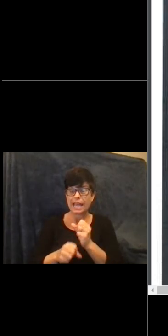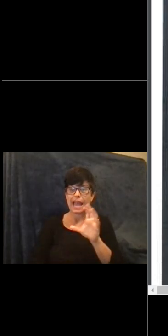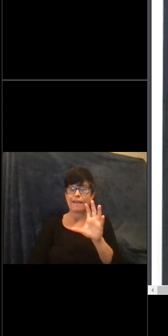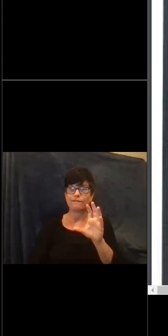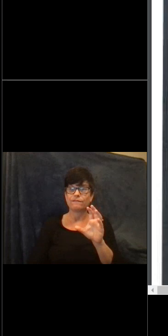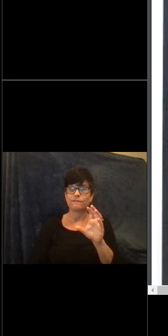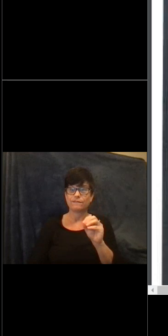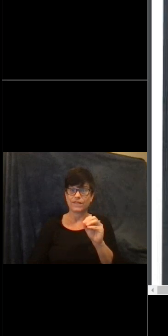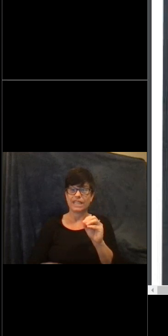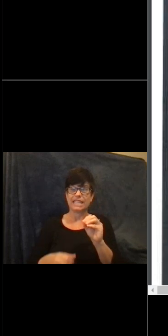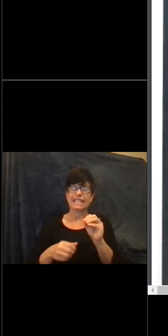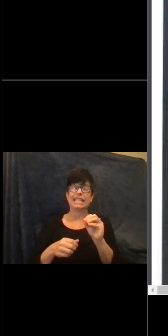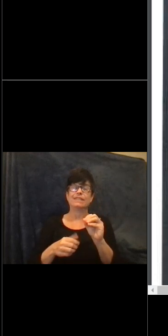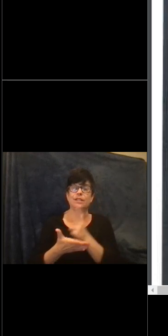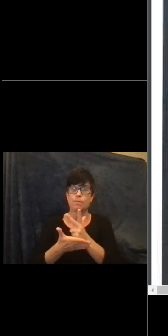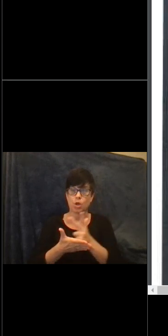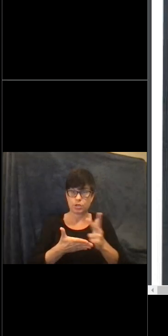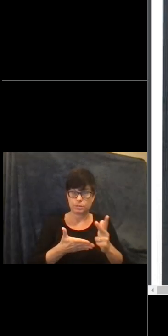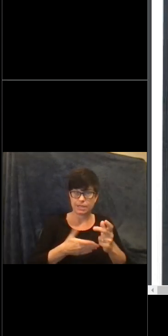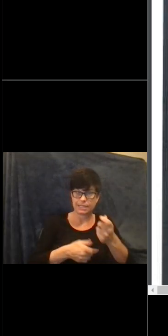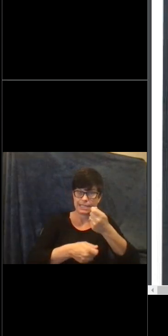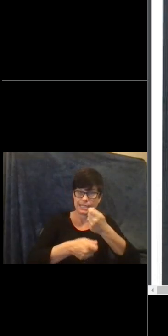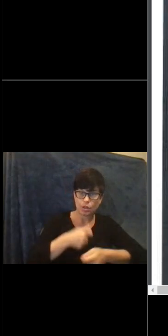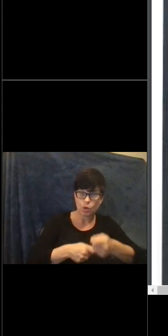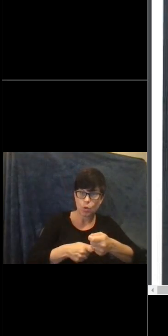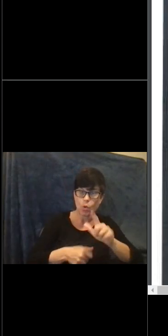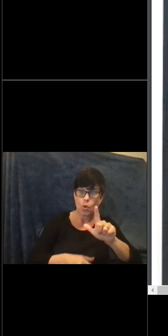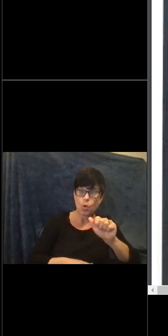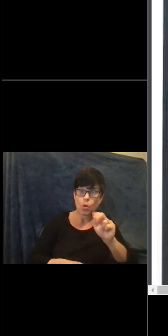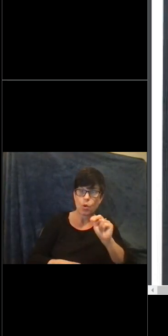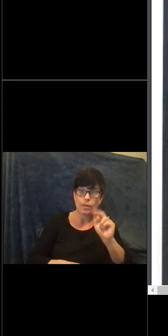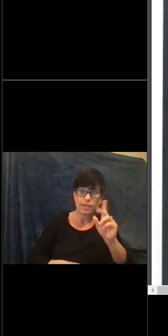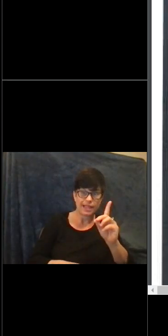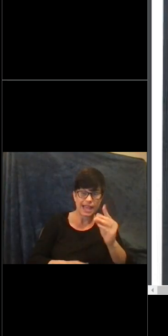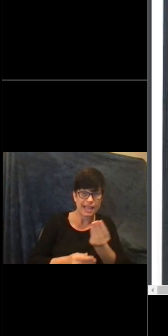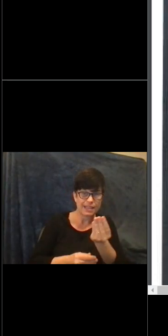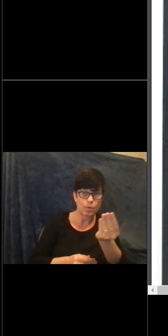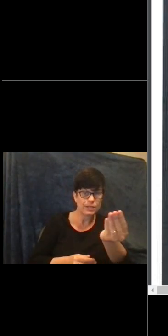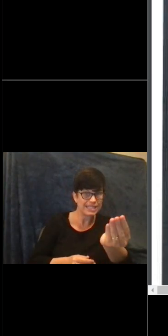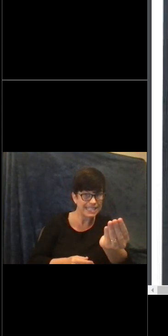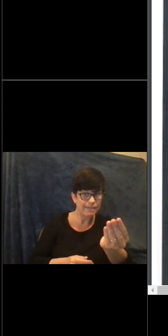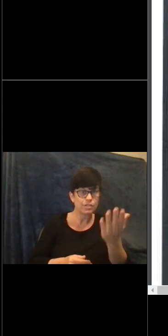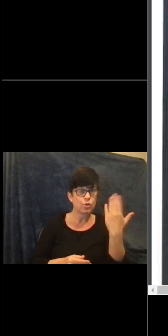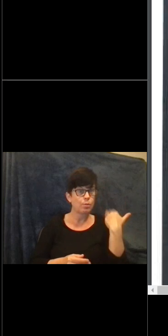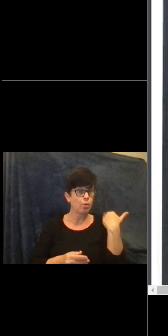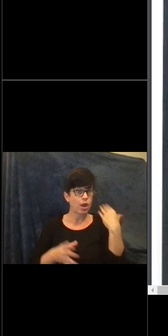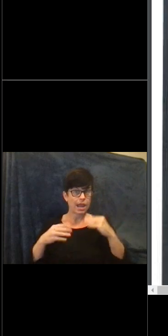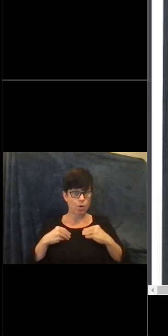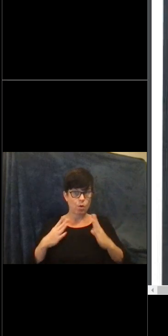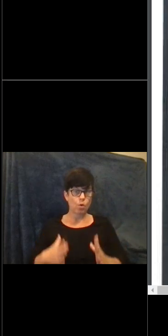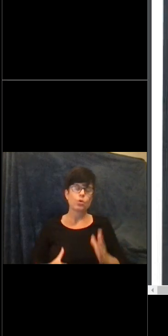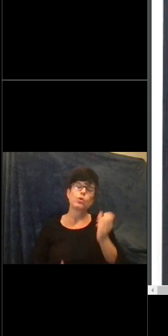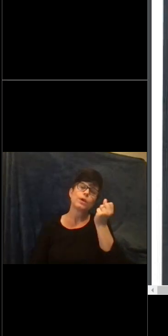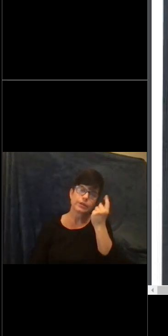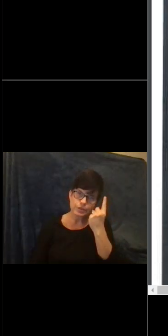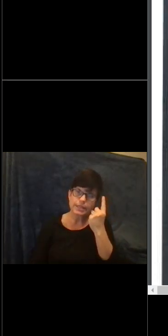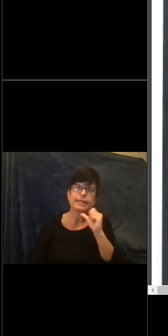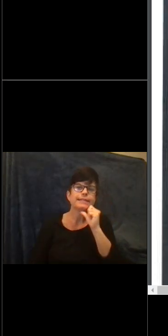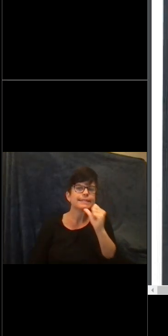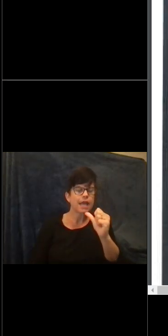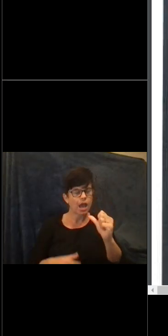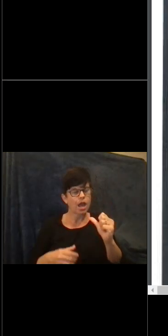spaces in lieu of that land that was given to the prior owner, which we understand it's not the current